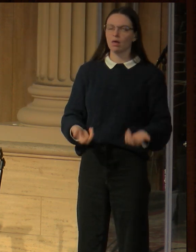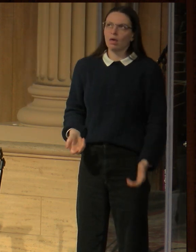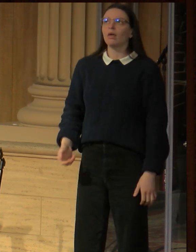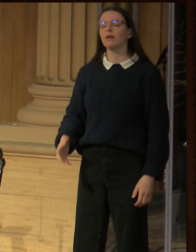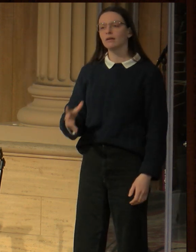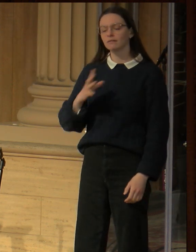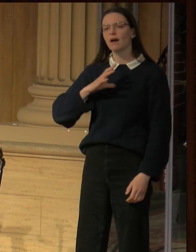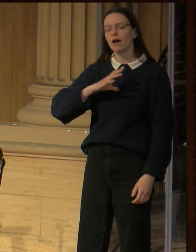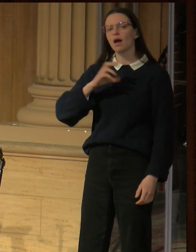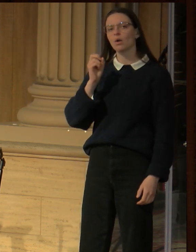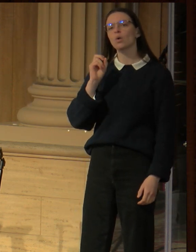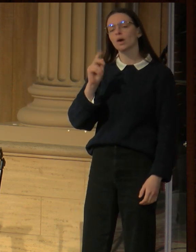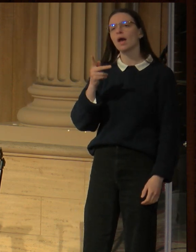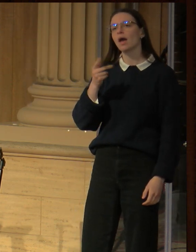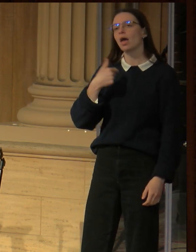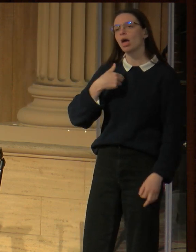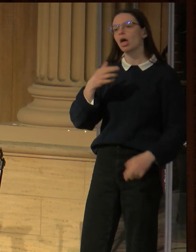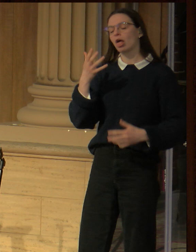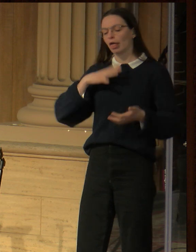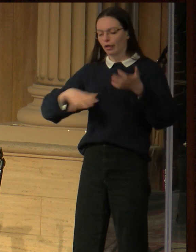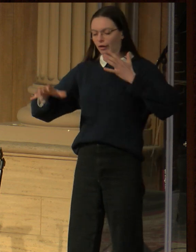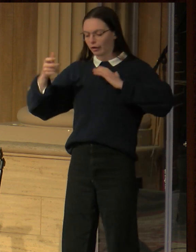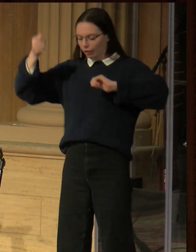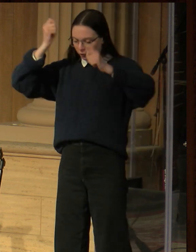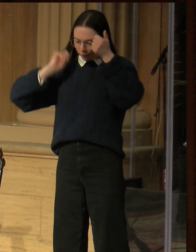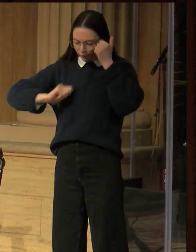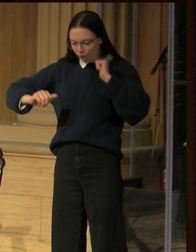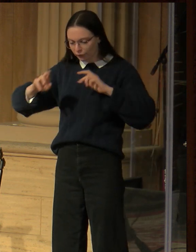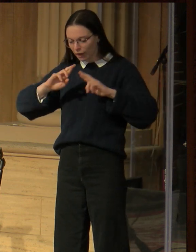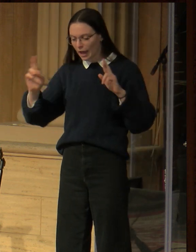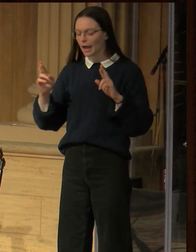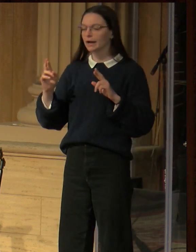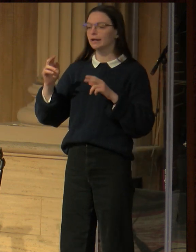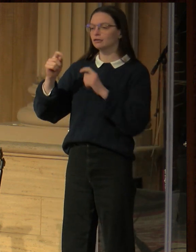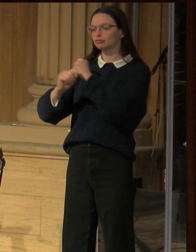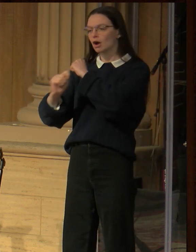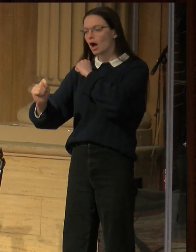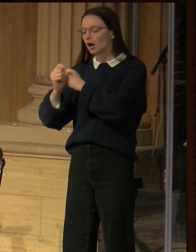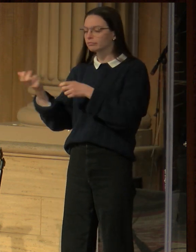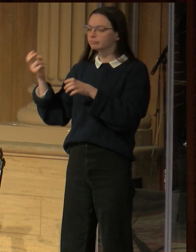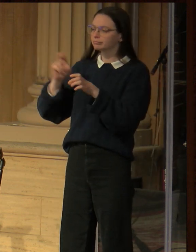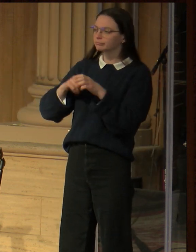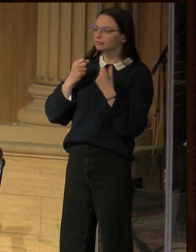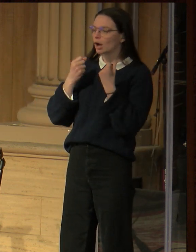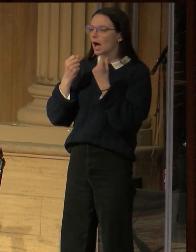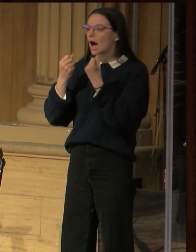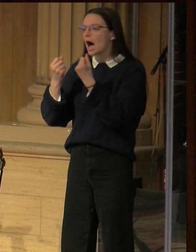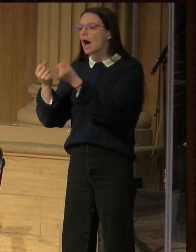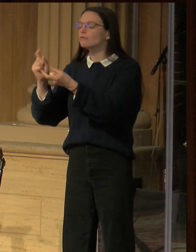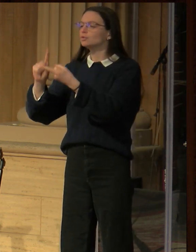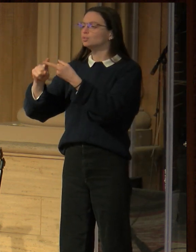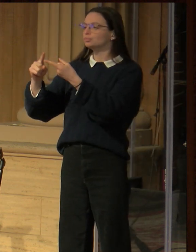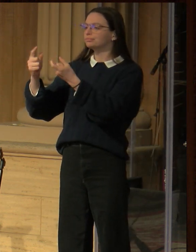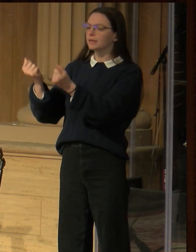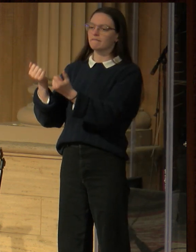reluctantly and slowly slide down the pole, you drive that fire engine to the place where the fire